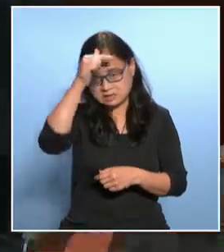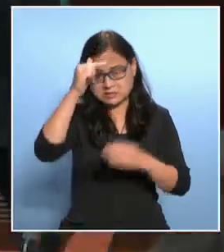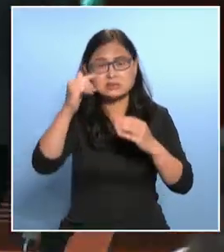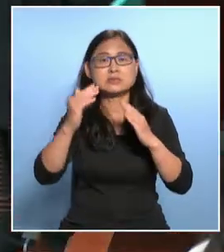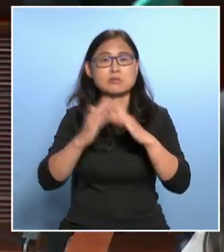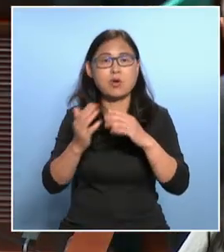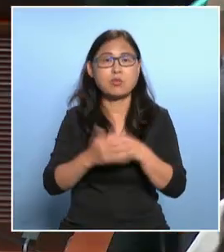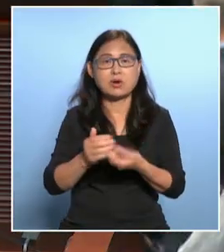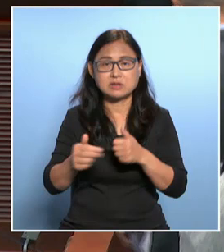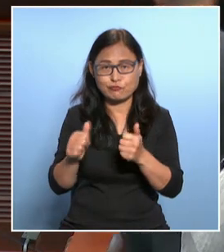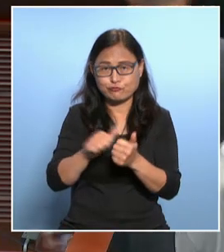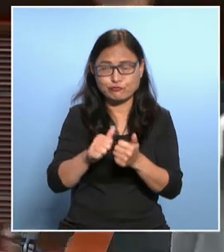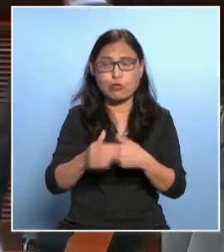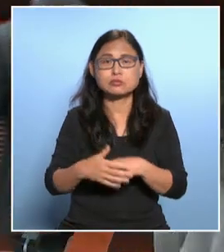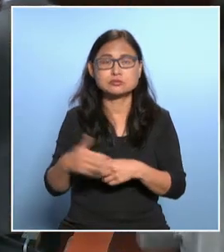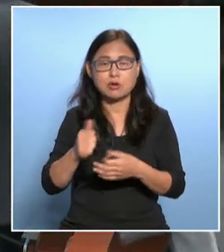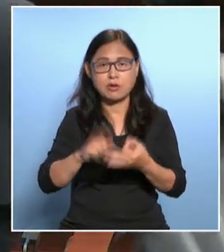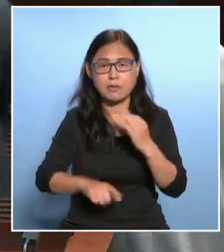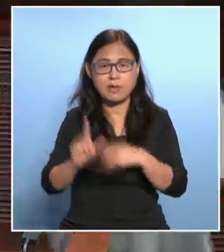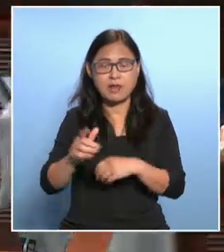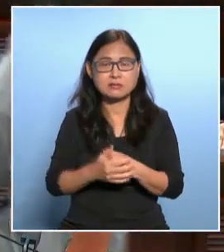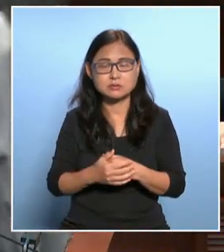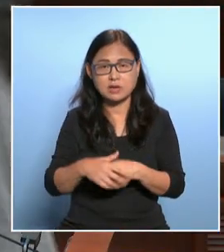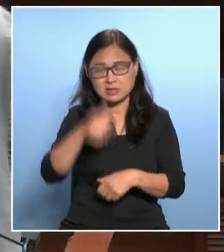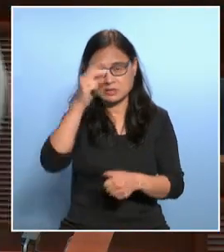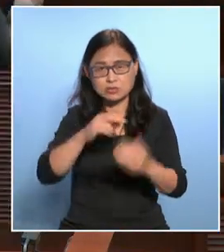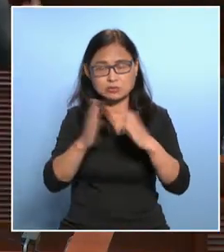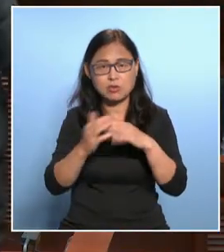I welcome Dr. Libby Lee, Undersecretary for Health,